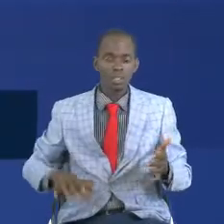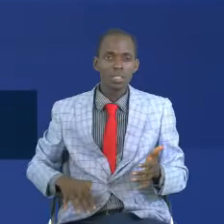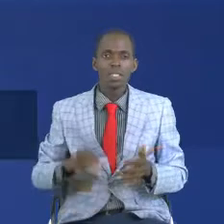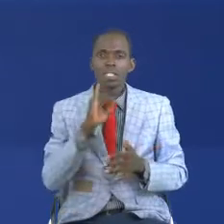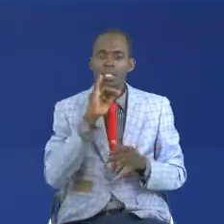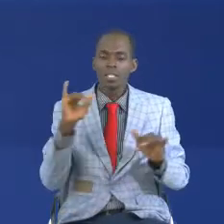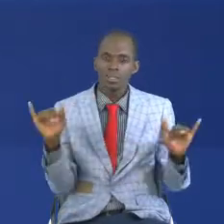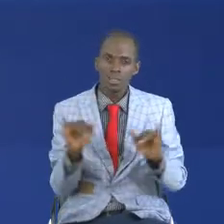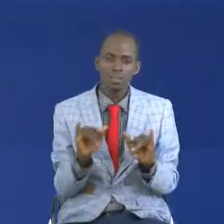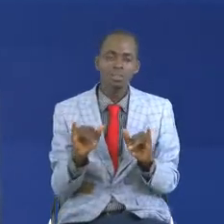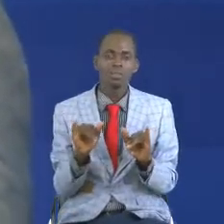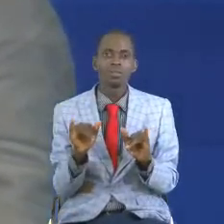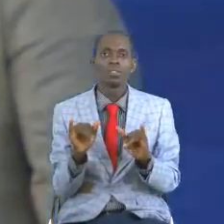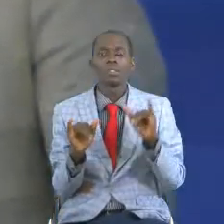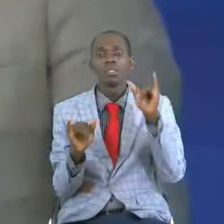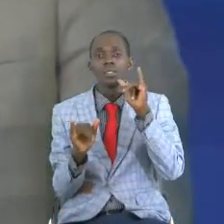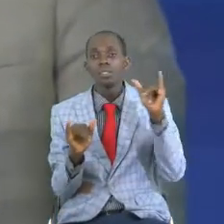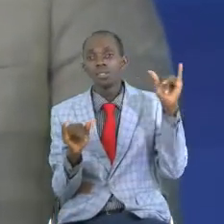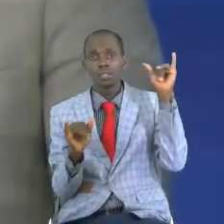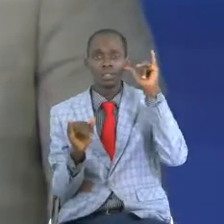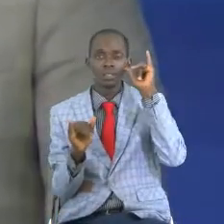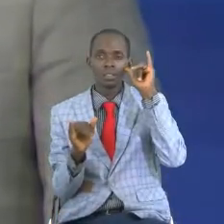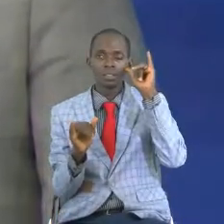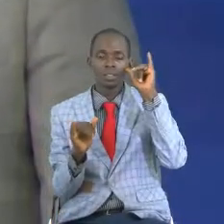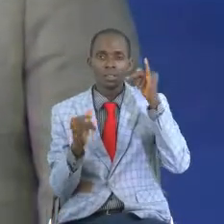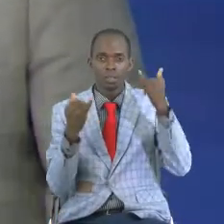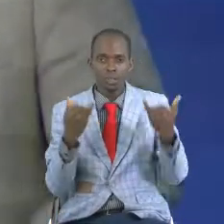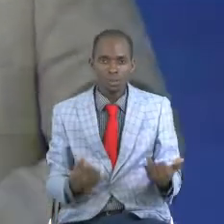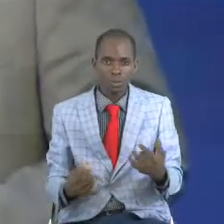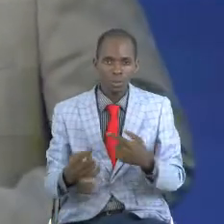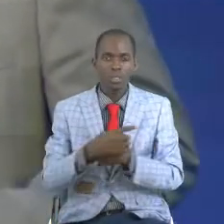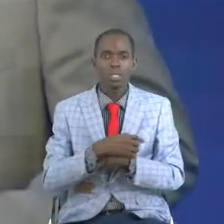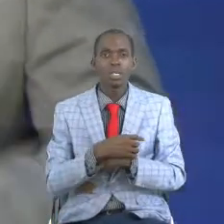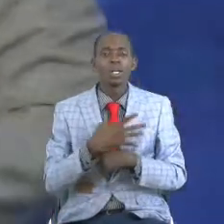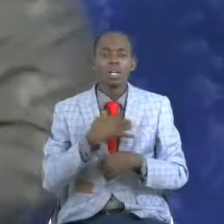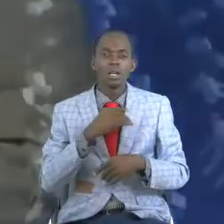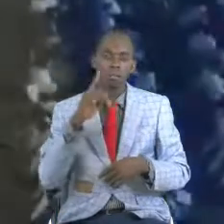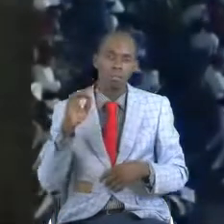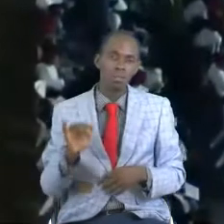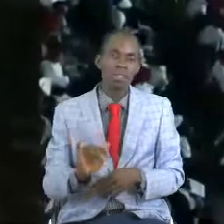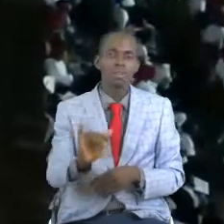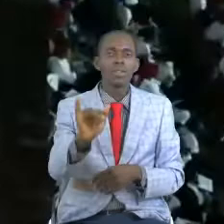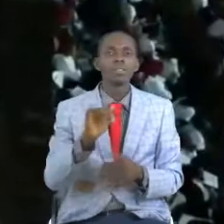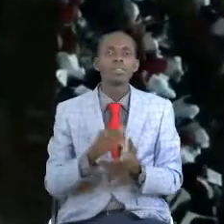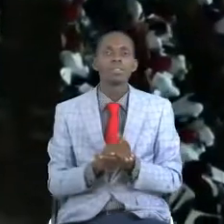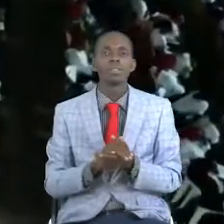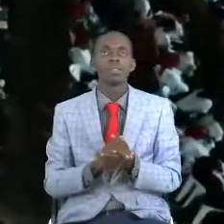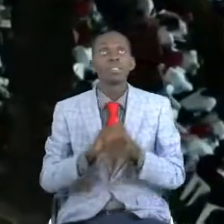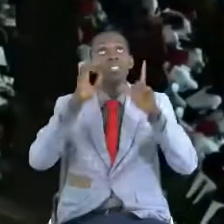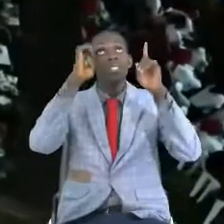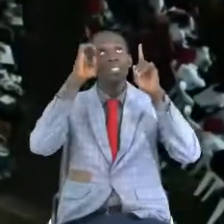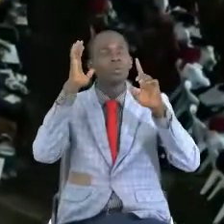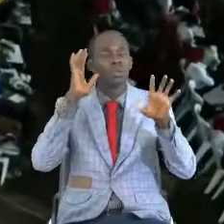same yesterday, today, and forever. He will do it in your life.